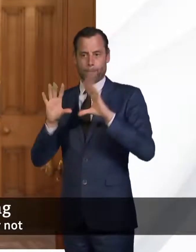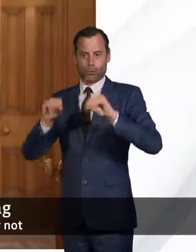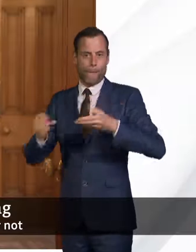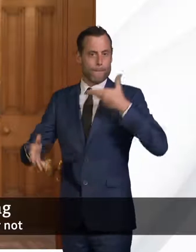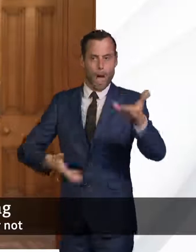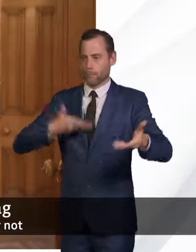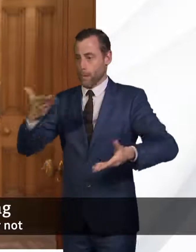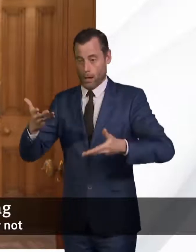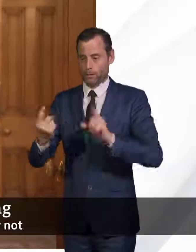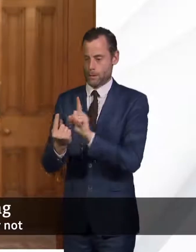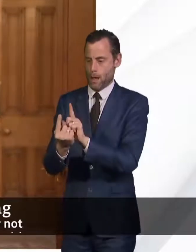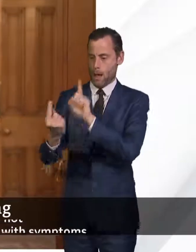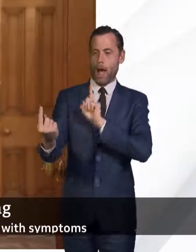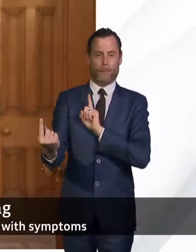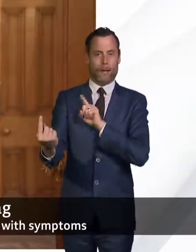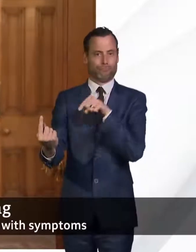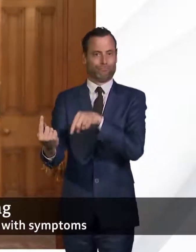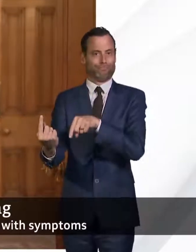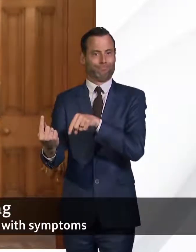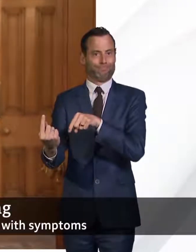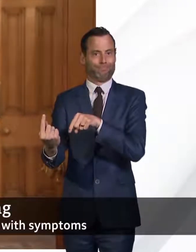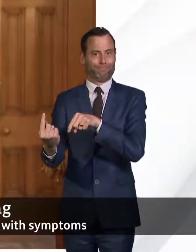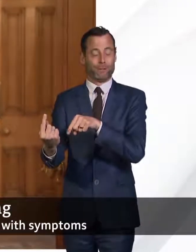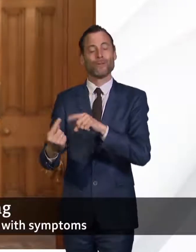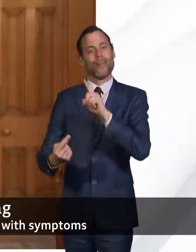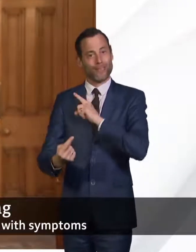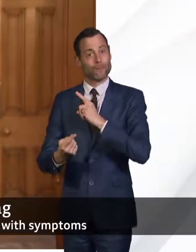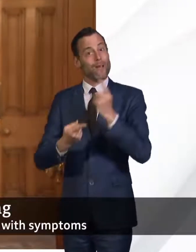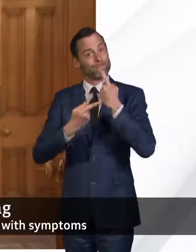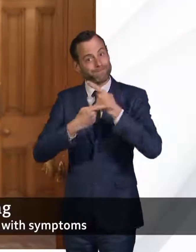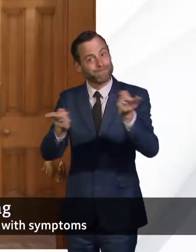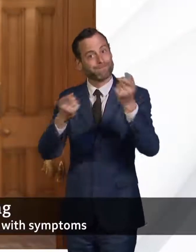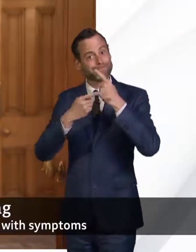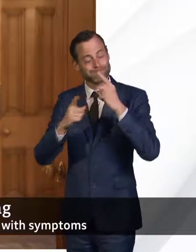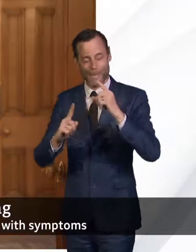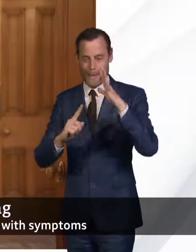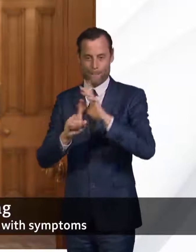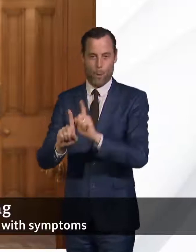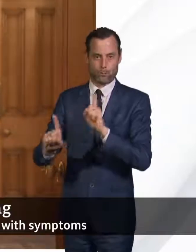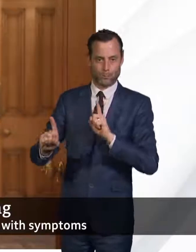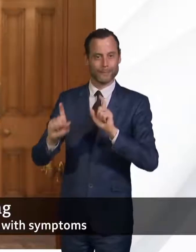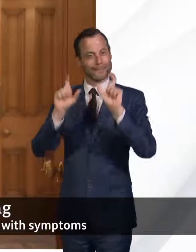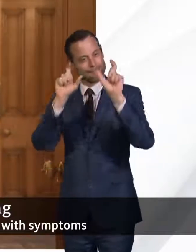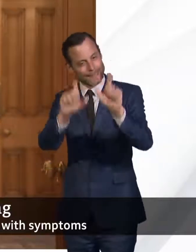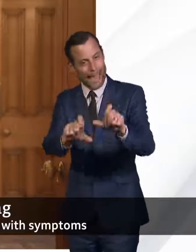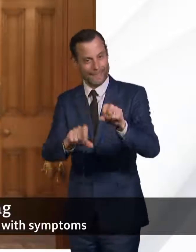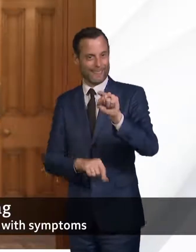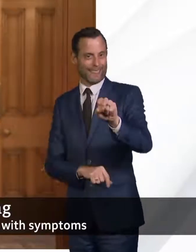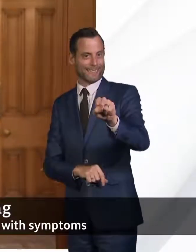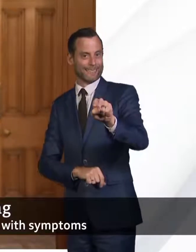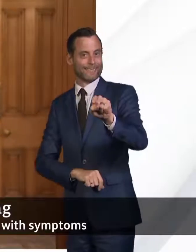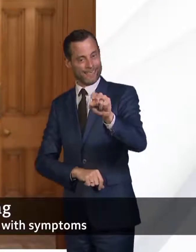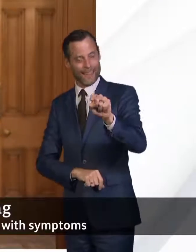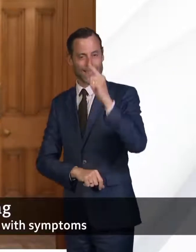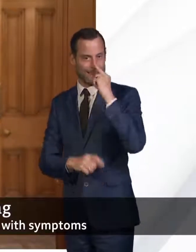absolute priority in terms of the message to the public that the social distancing and staying at home is the thing that